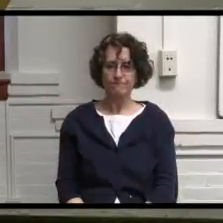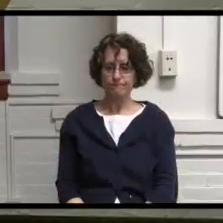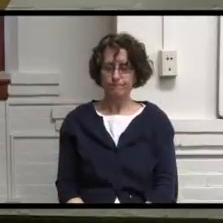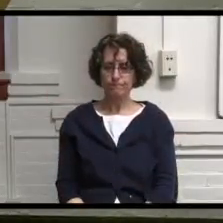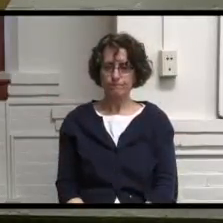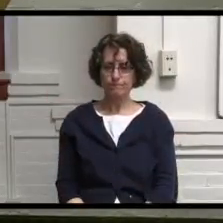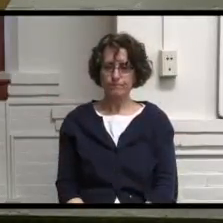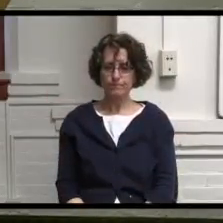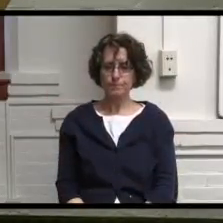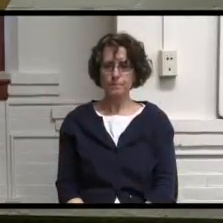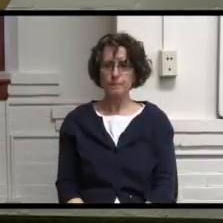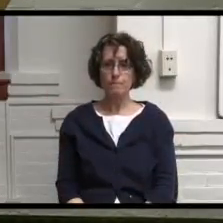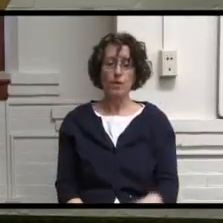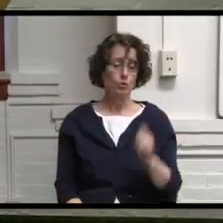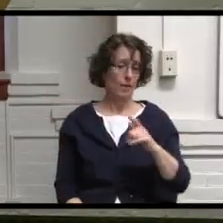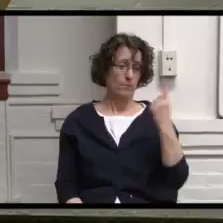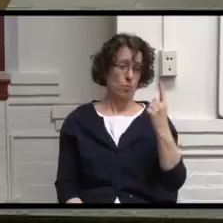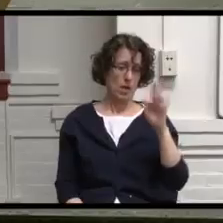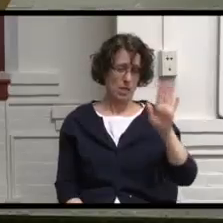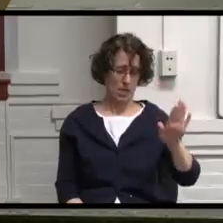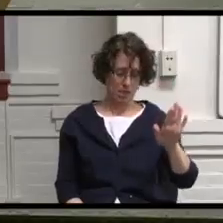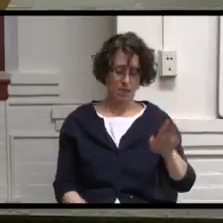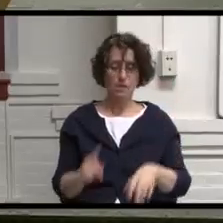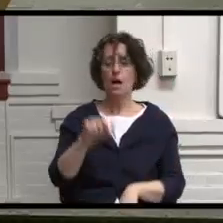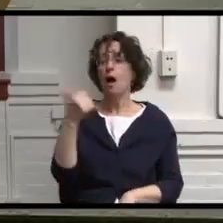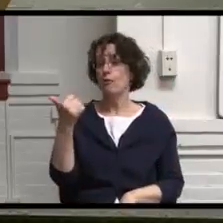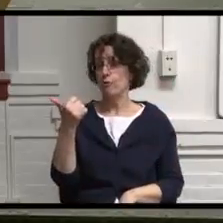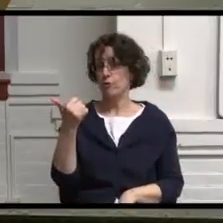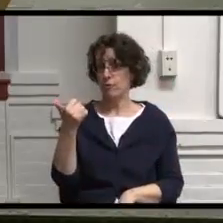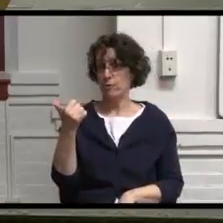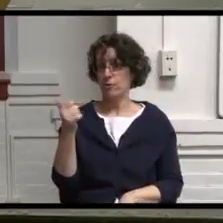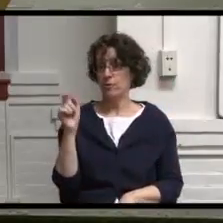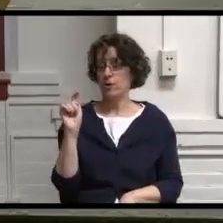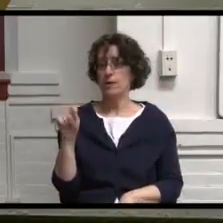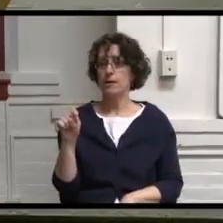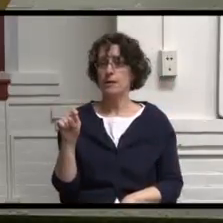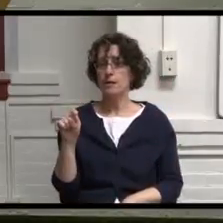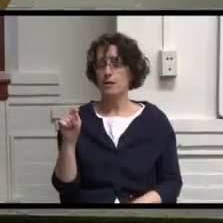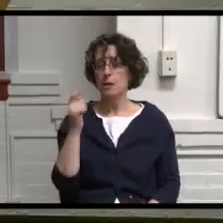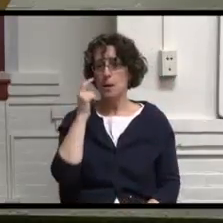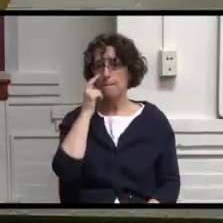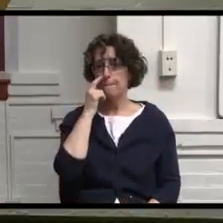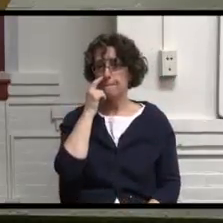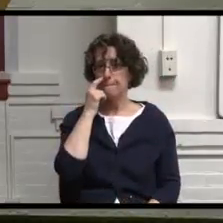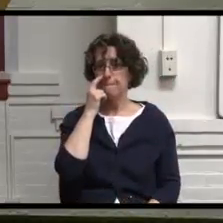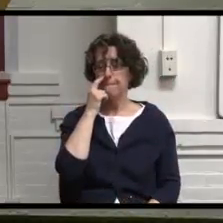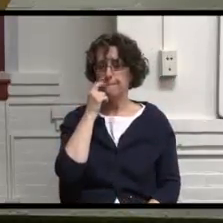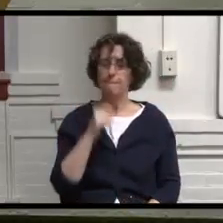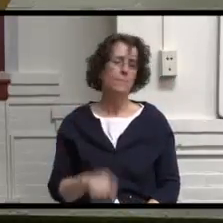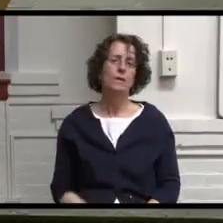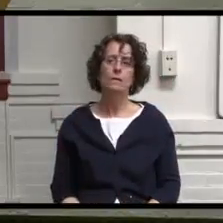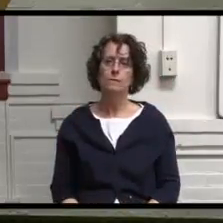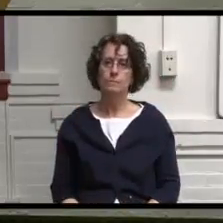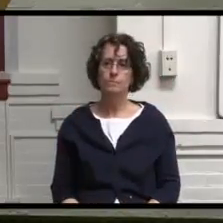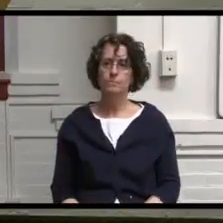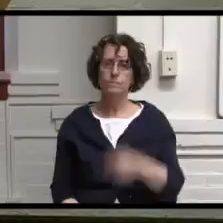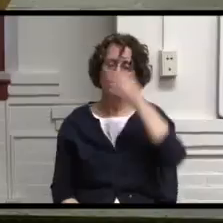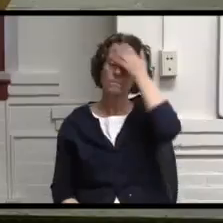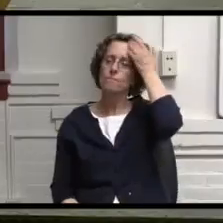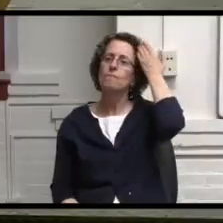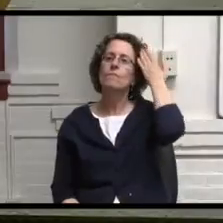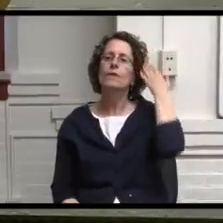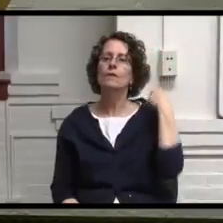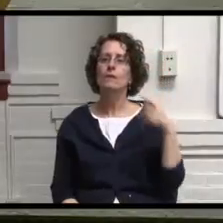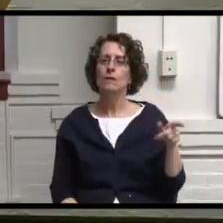here is we have, and I don't have a copy of them right in front of me, but we do have a bunch of suggestions